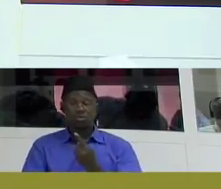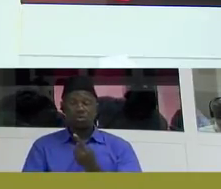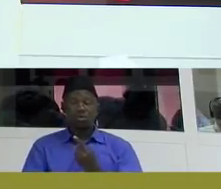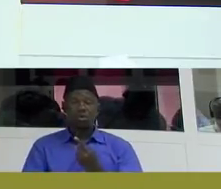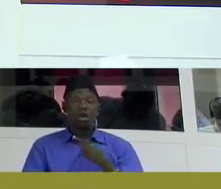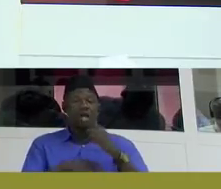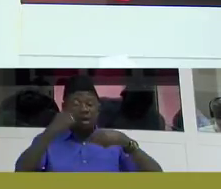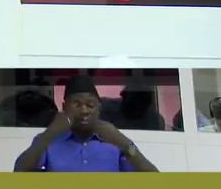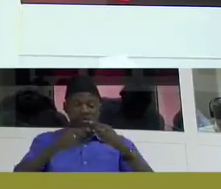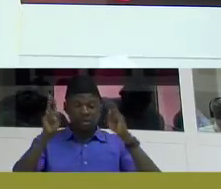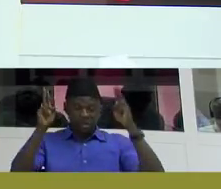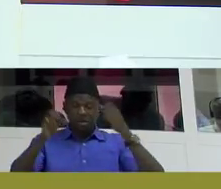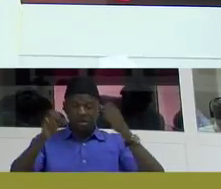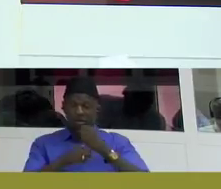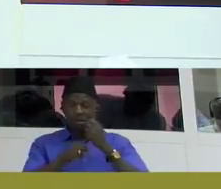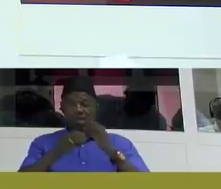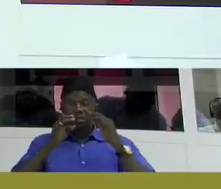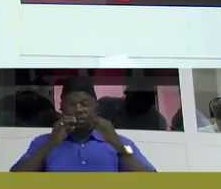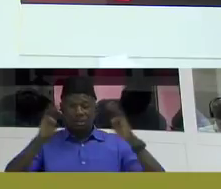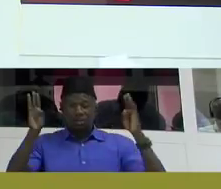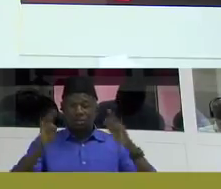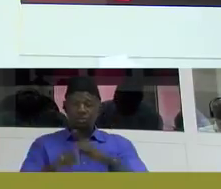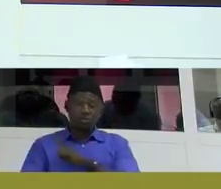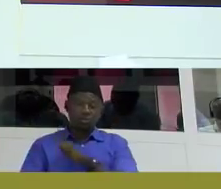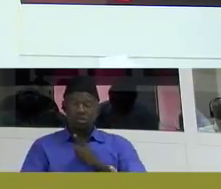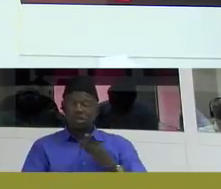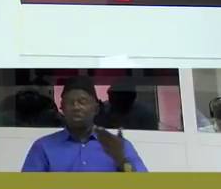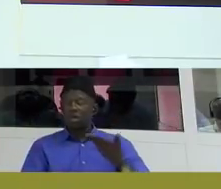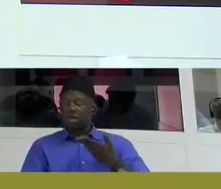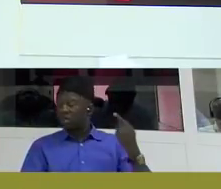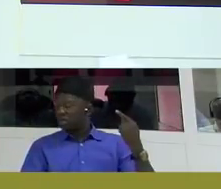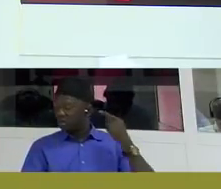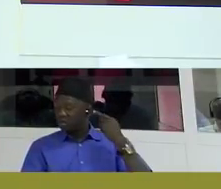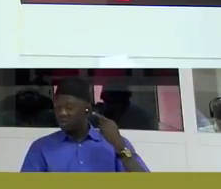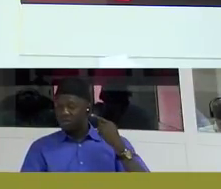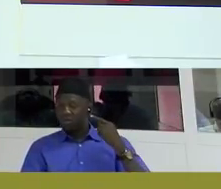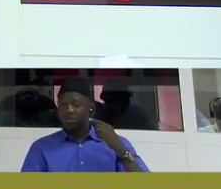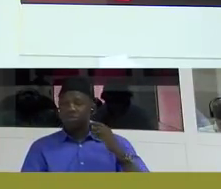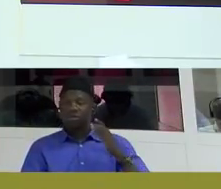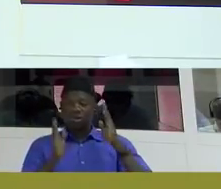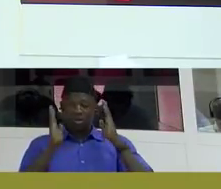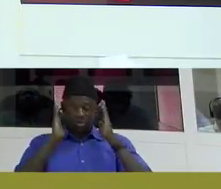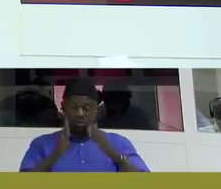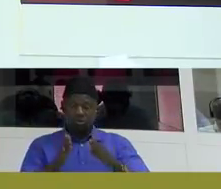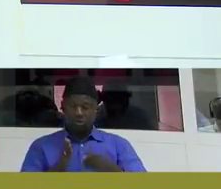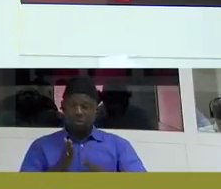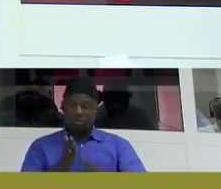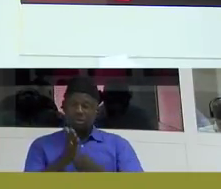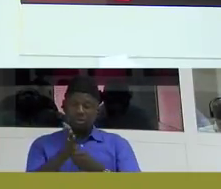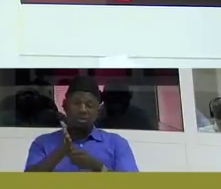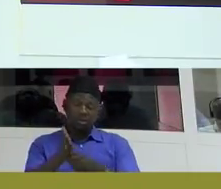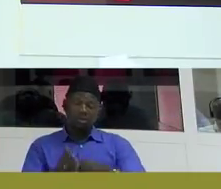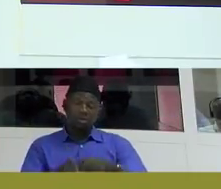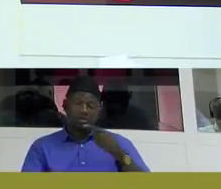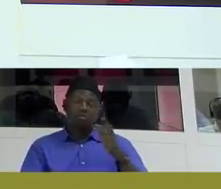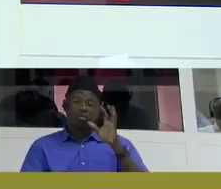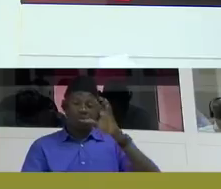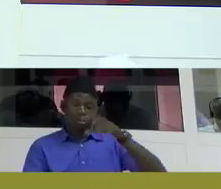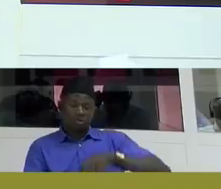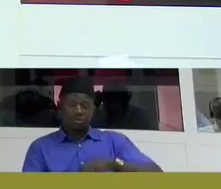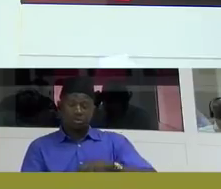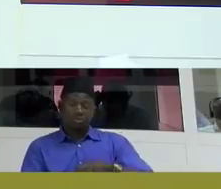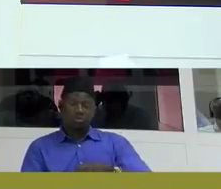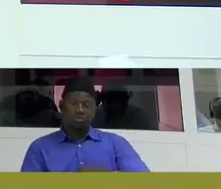Immediately after he made the declaration, we had Muslim elders of Banjul. Why Banjul? Why not the Gambia? But it